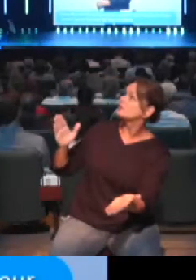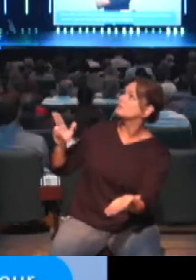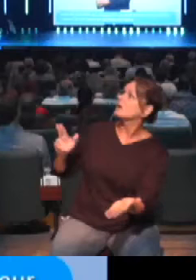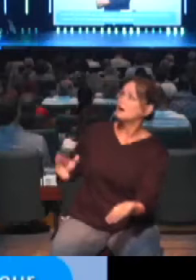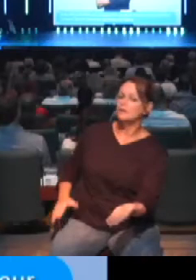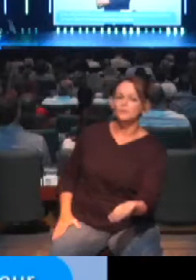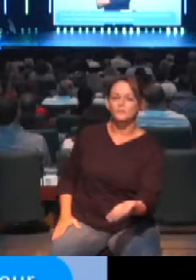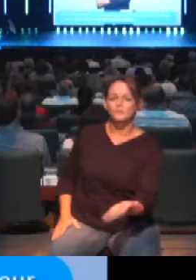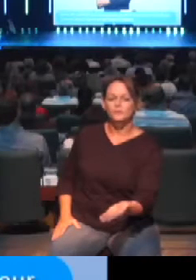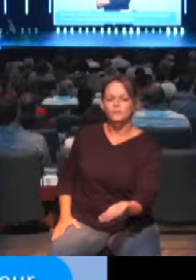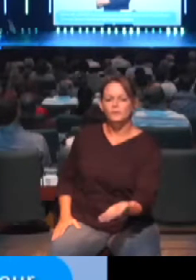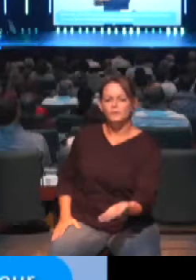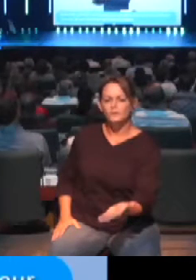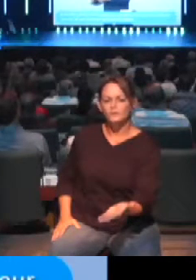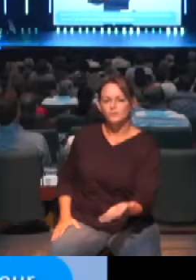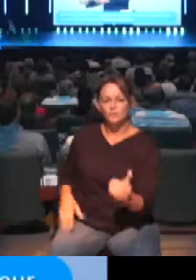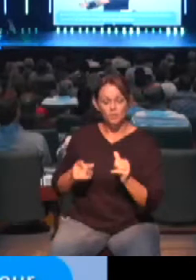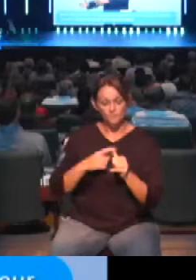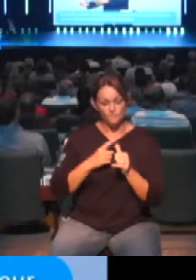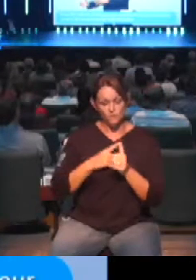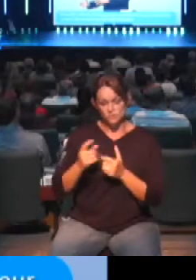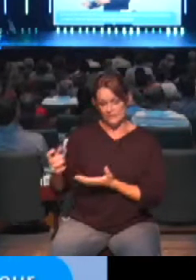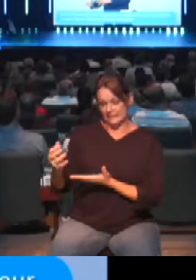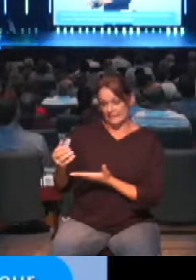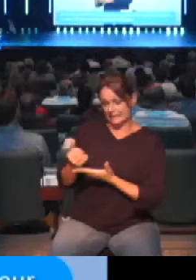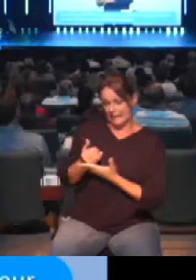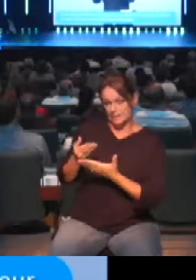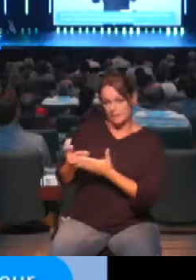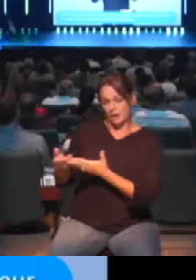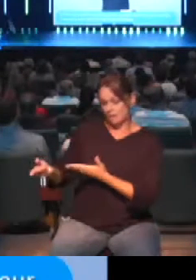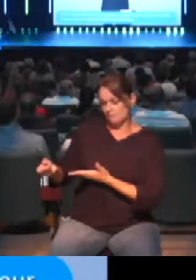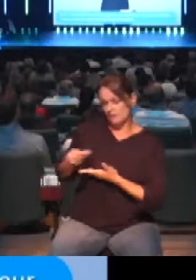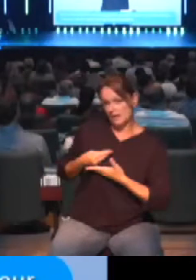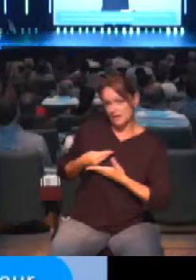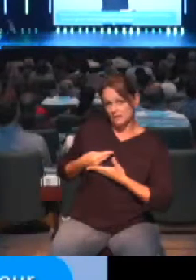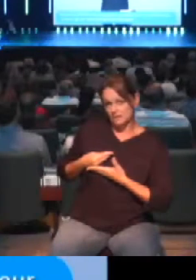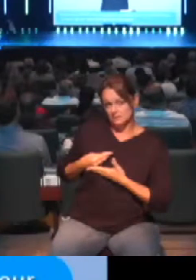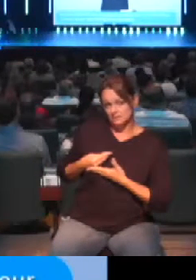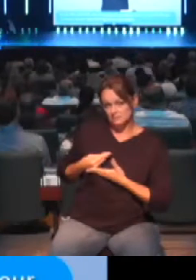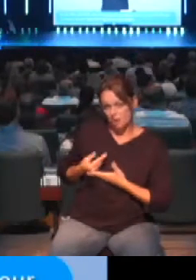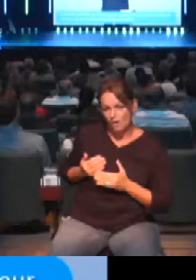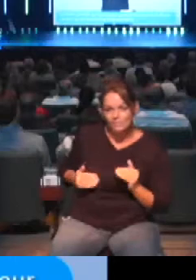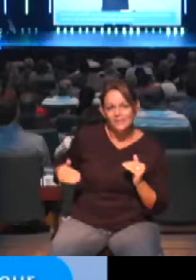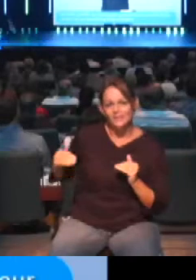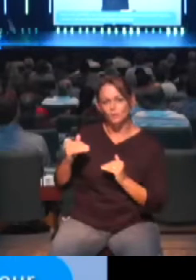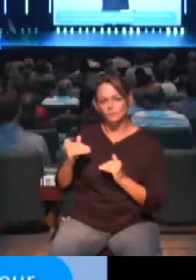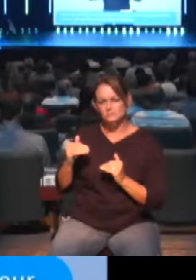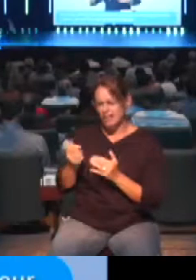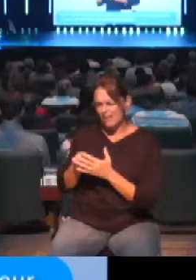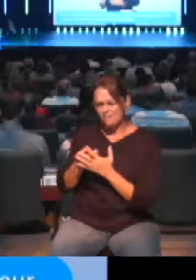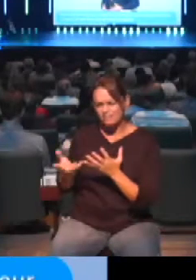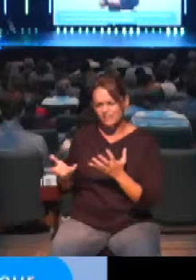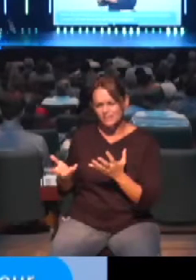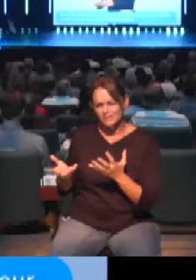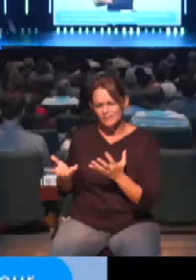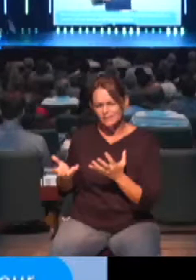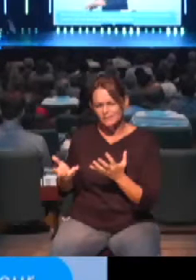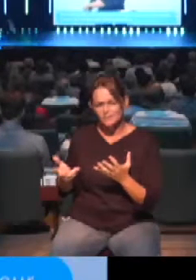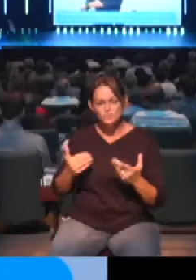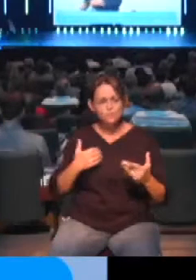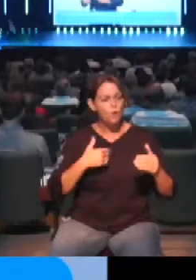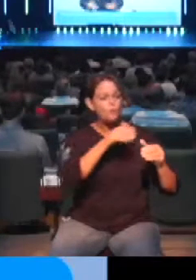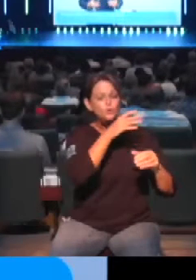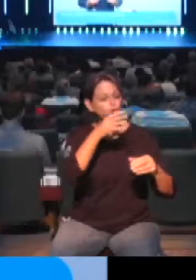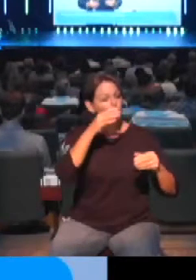first fruits, or your first income, of all your increase, your income. So your barns will be filled